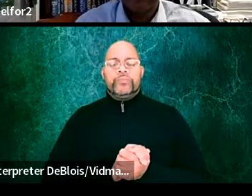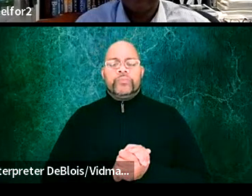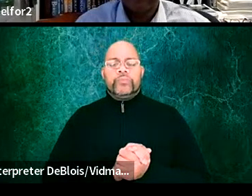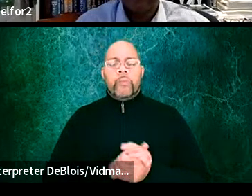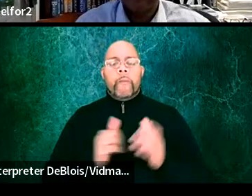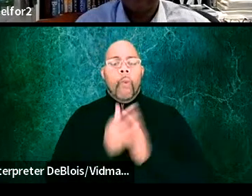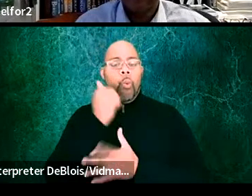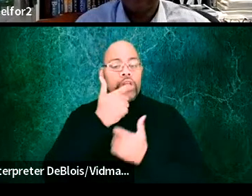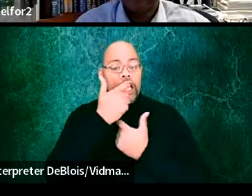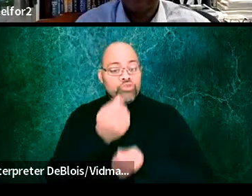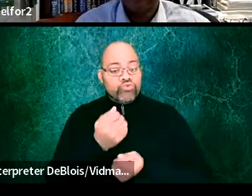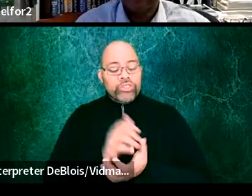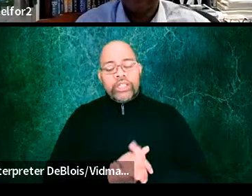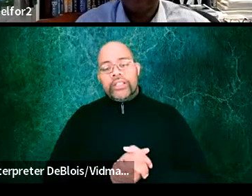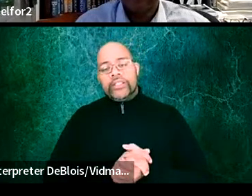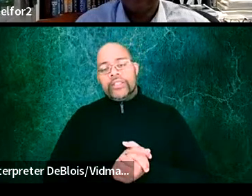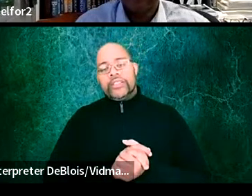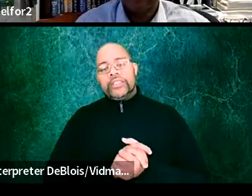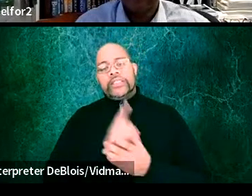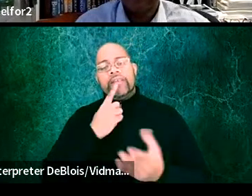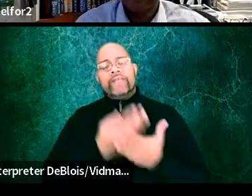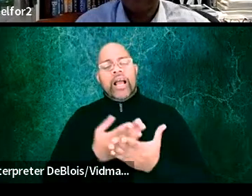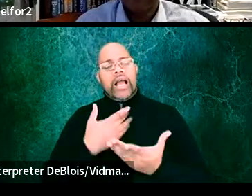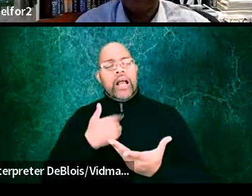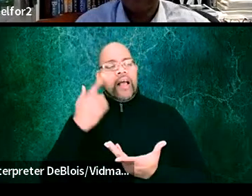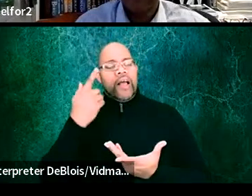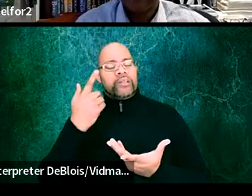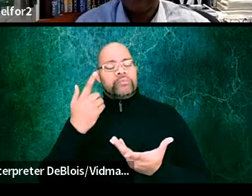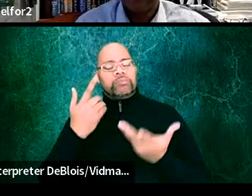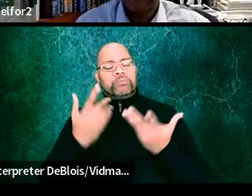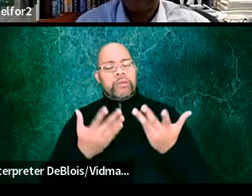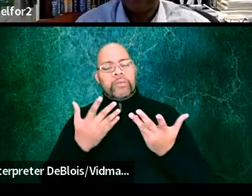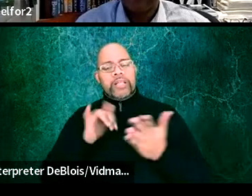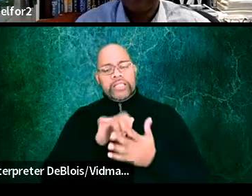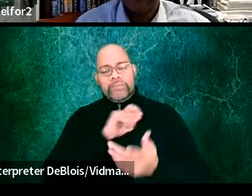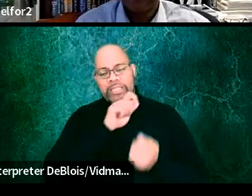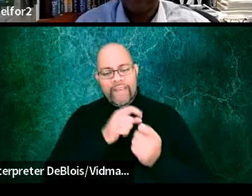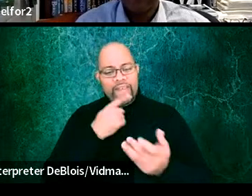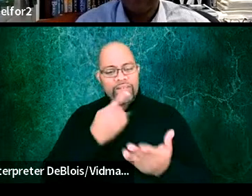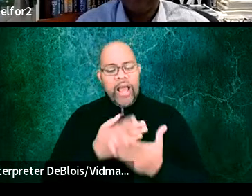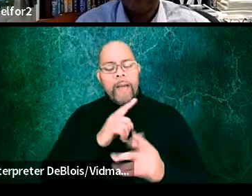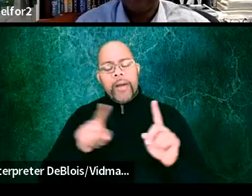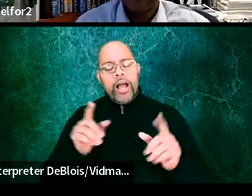most interesting fact, I don't think it's sort of a specific fact, but